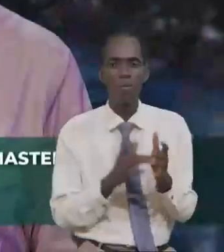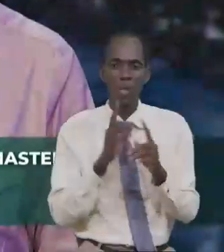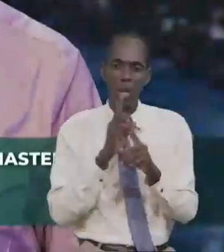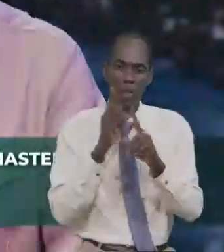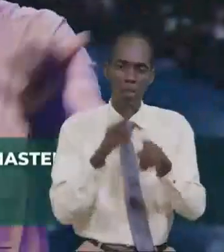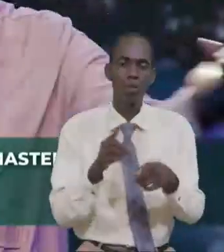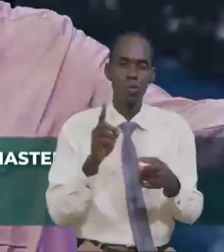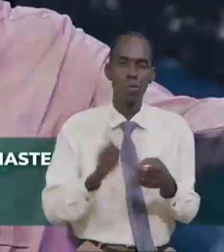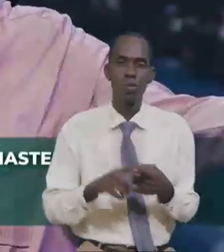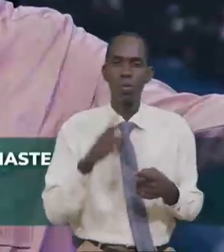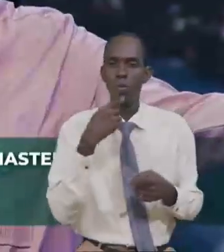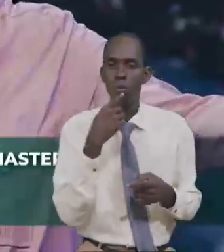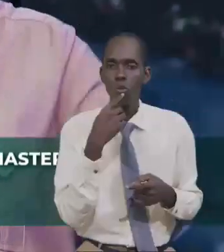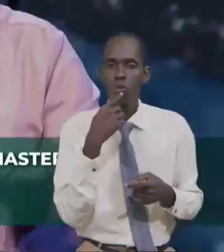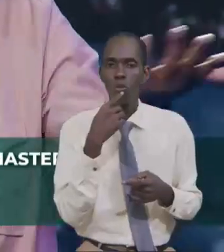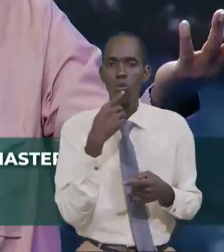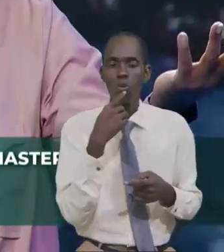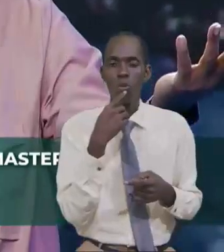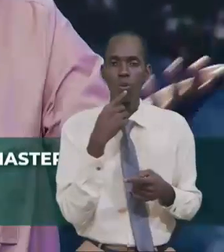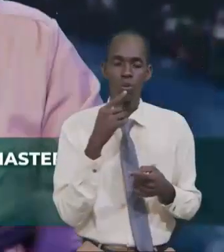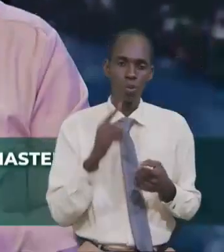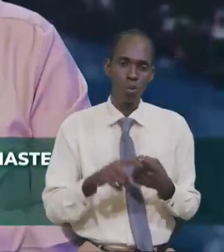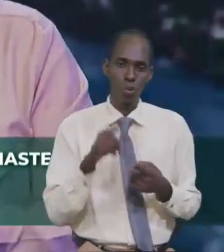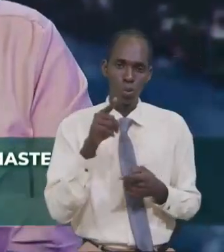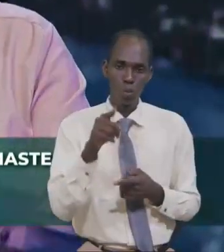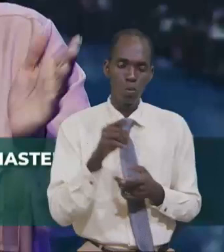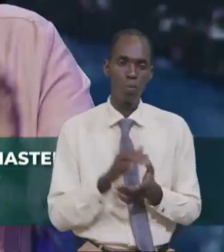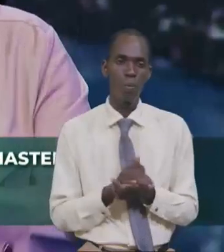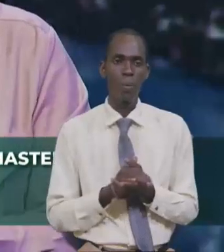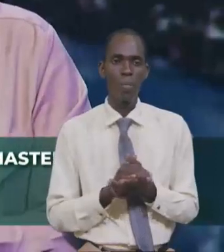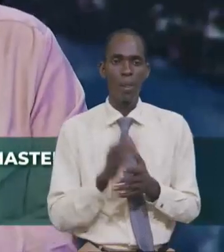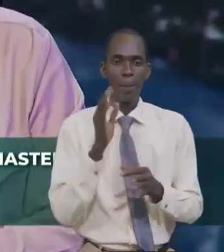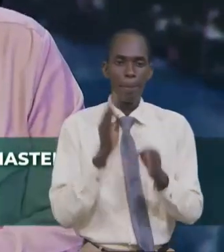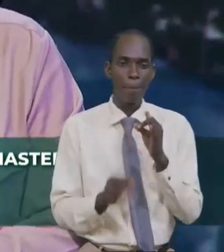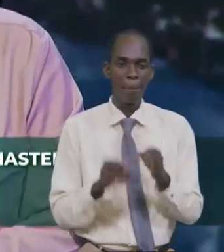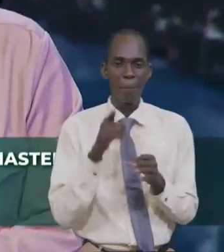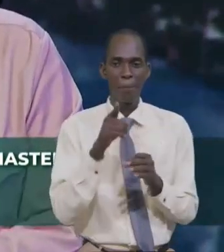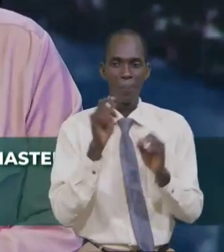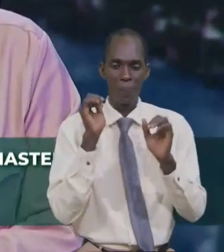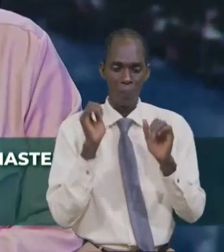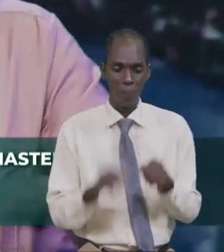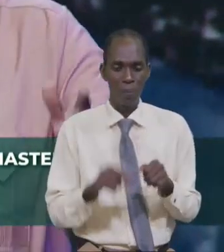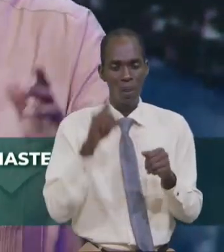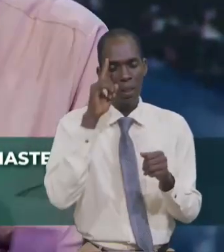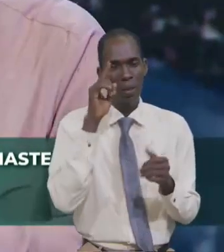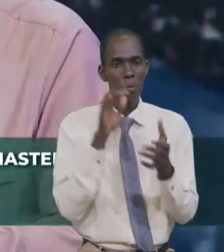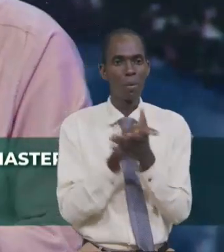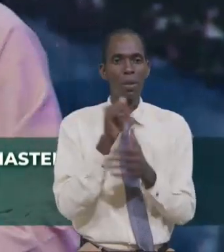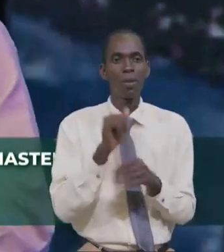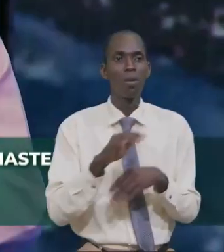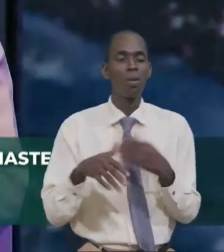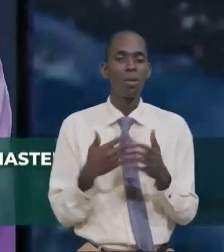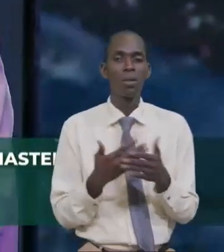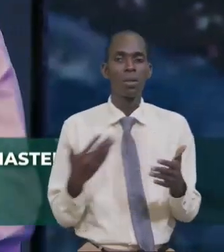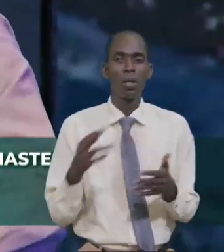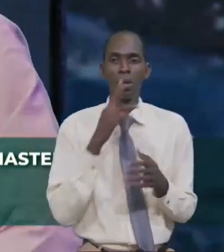believe, all things are possible to him that believeth. Maybe you are thinking,